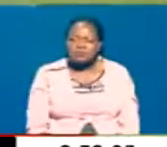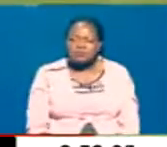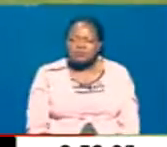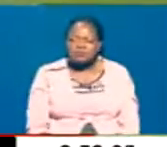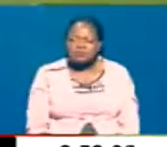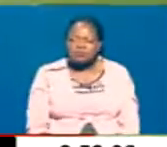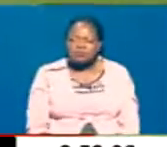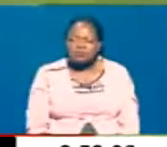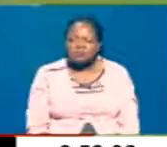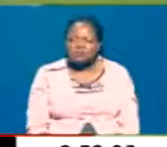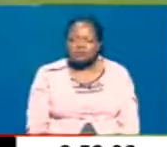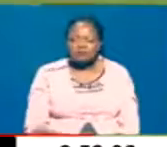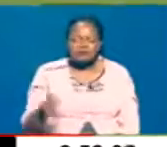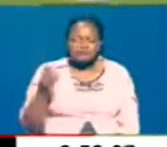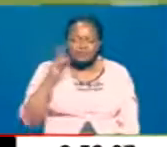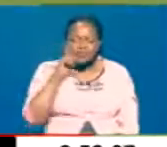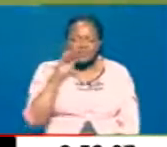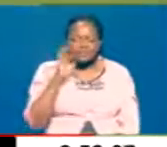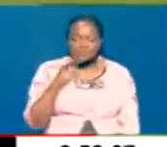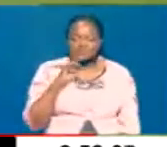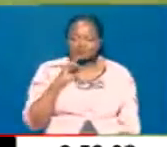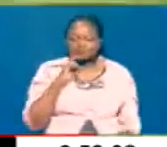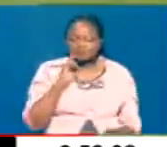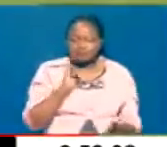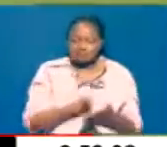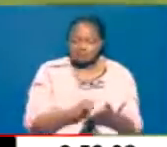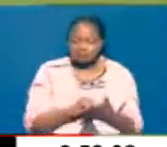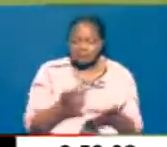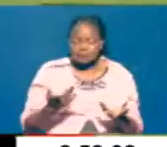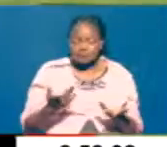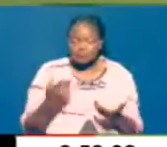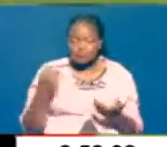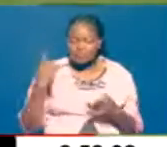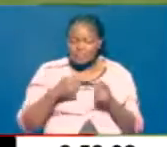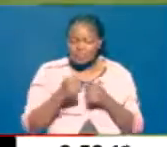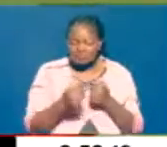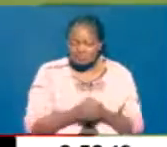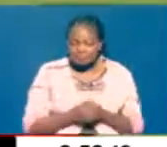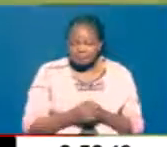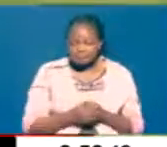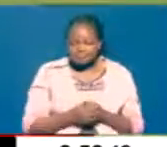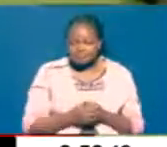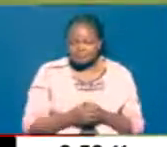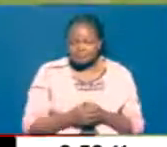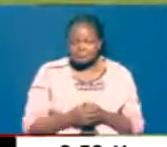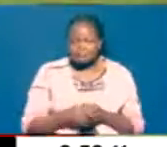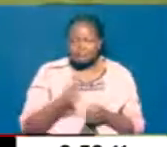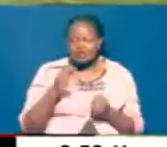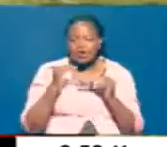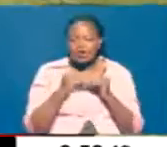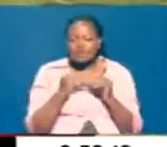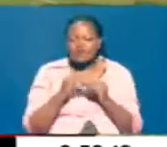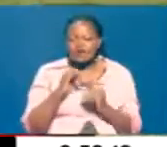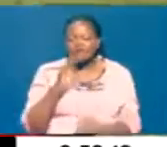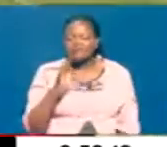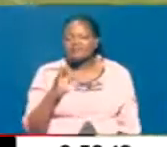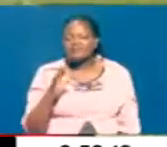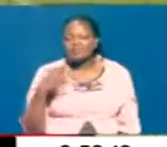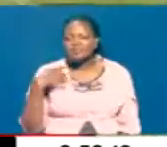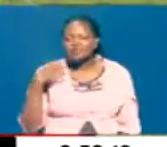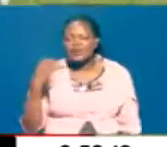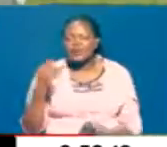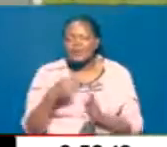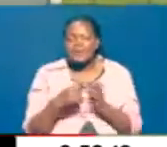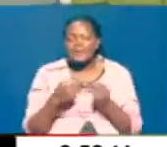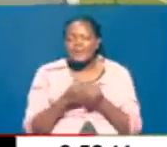Tusker FC head coach Robert Matano is sure that his side will defeat Arta Solar of Djibouti in their second leg of the CAF Champions League match tomorrow at the